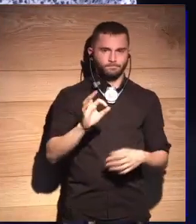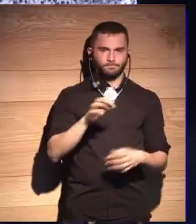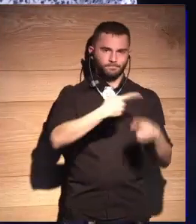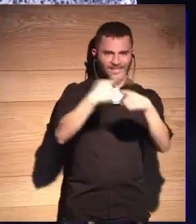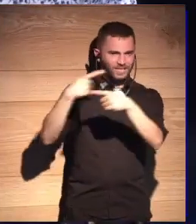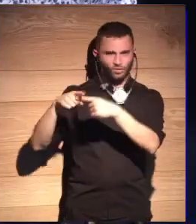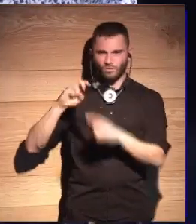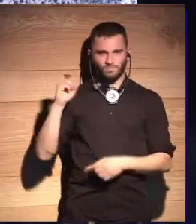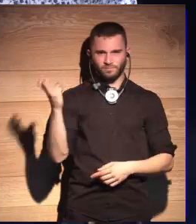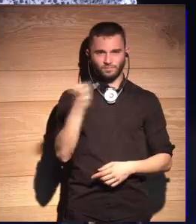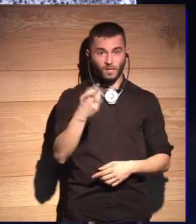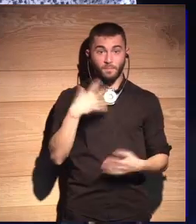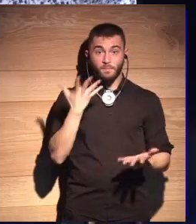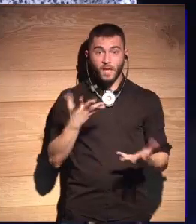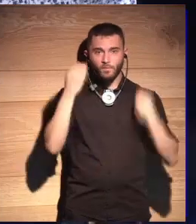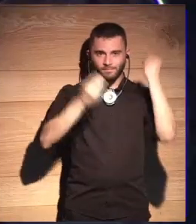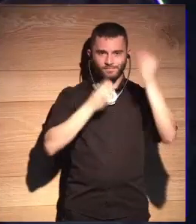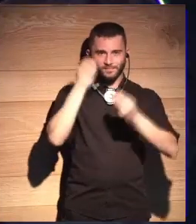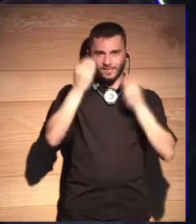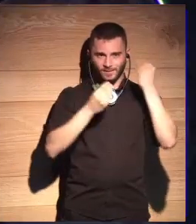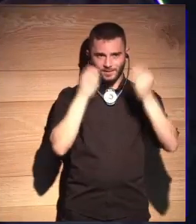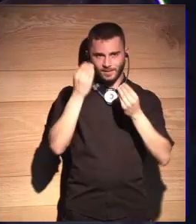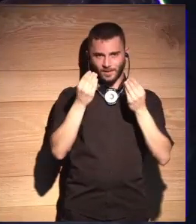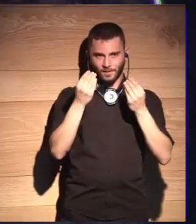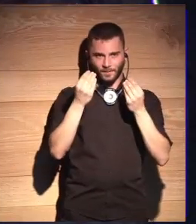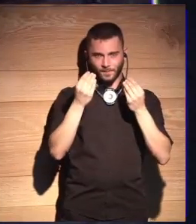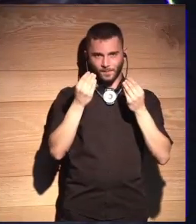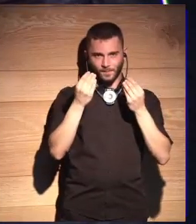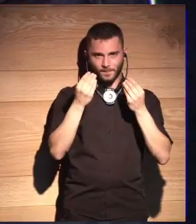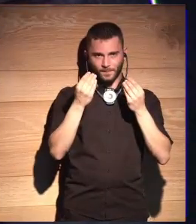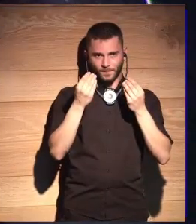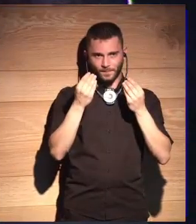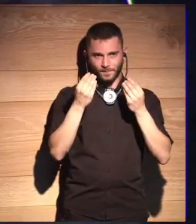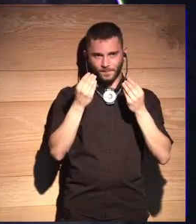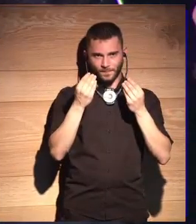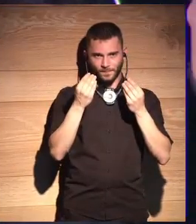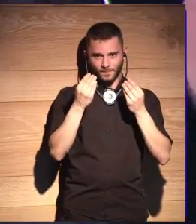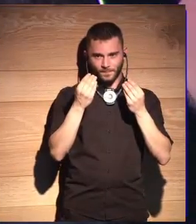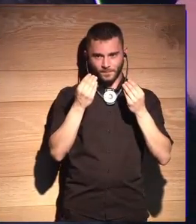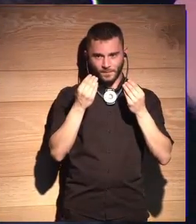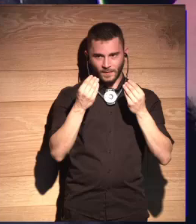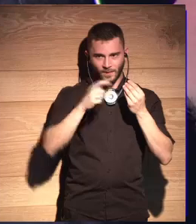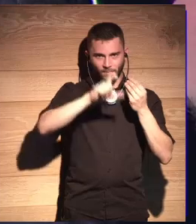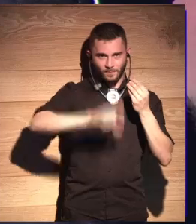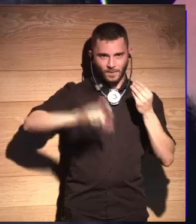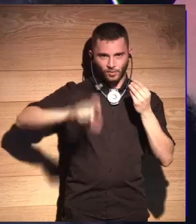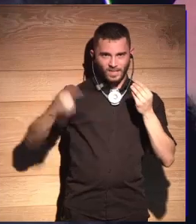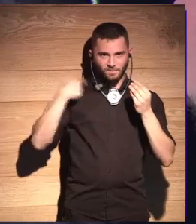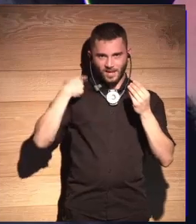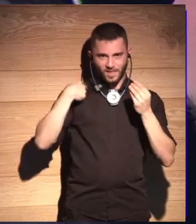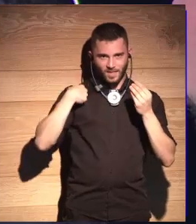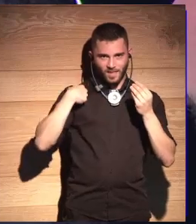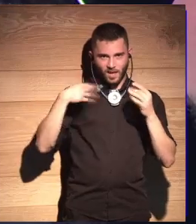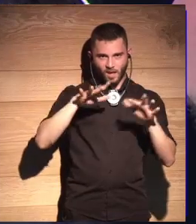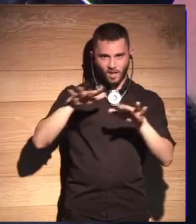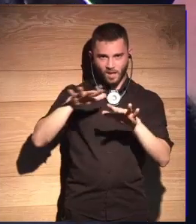resist? Well, I think it is an error to try to think that it is not possible to reconquer those